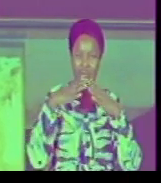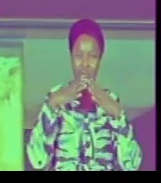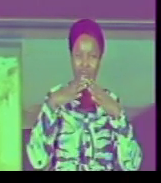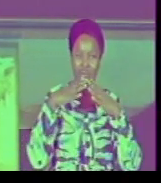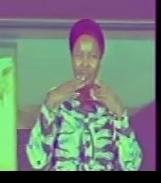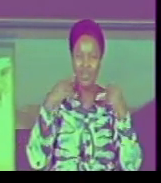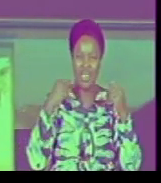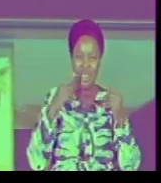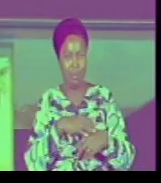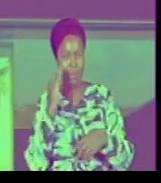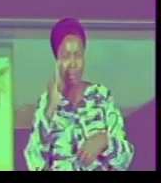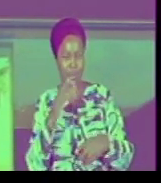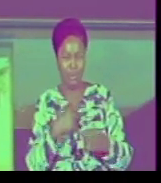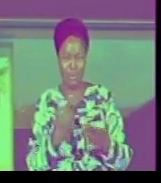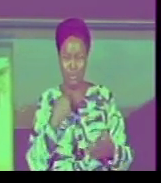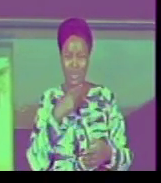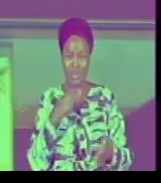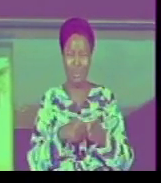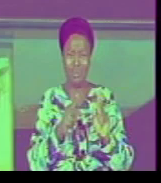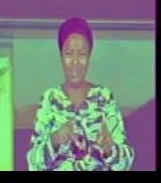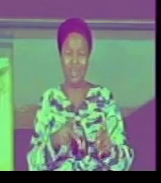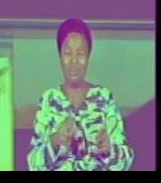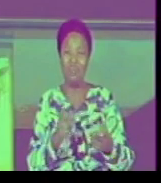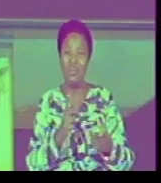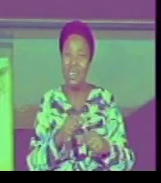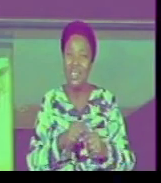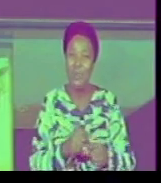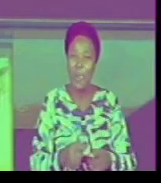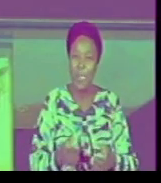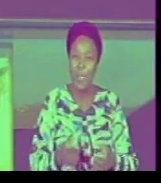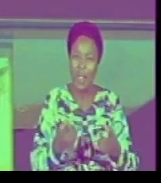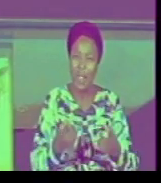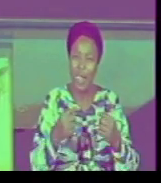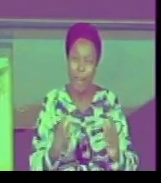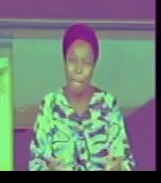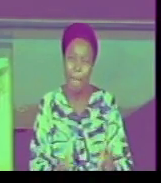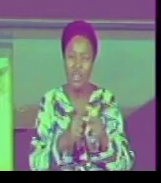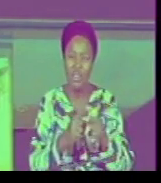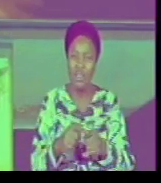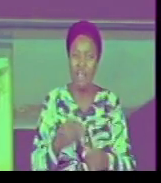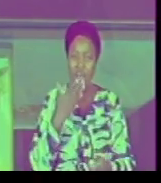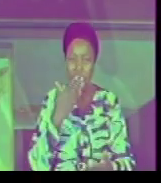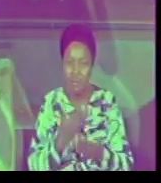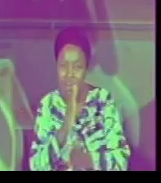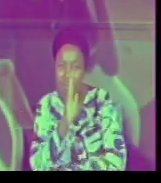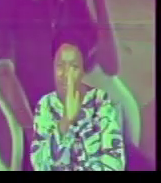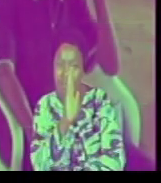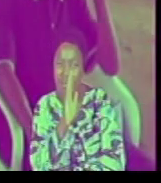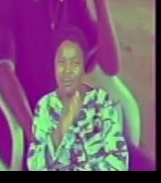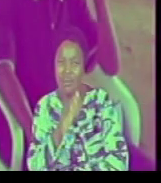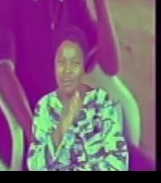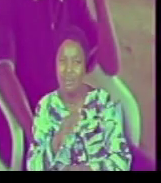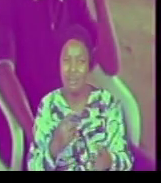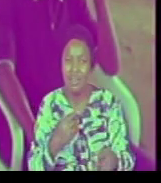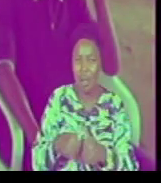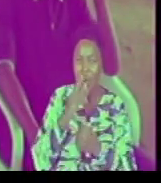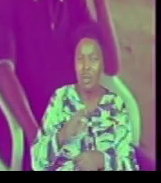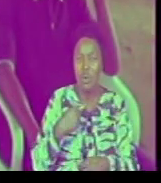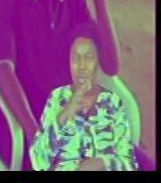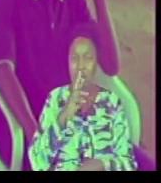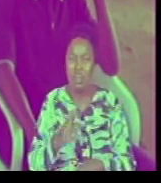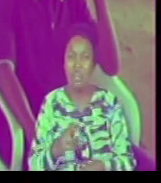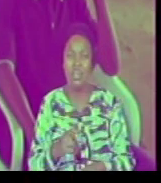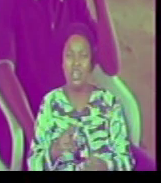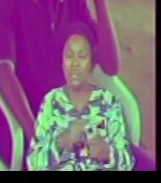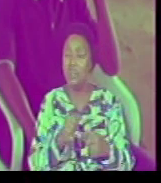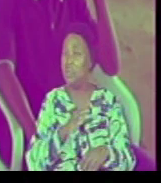we met, he said, good afternoon. So I said, good afternoon. How are you and who are you? He said, you may not know me. I was at